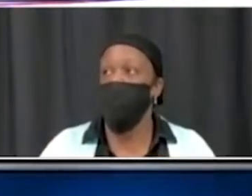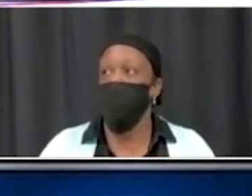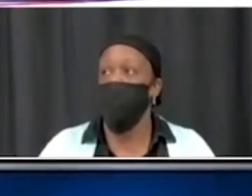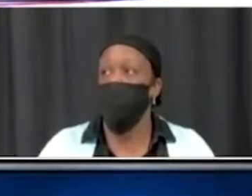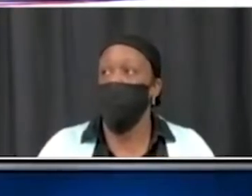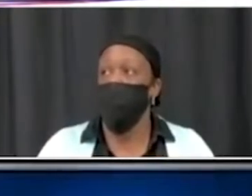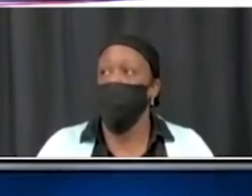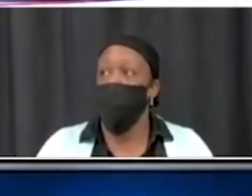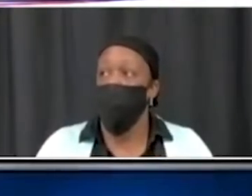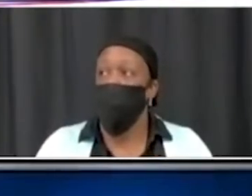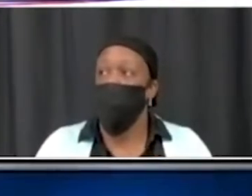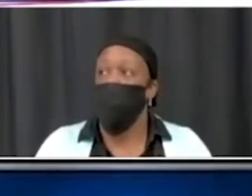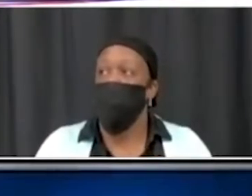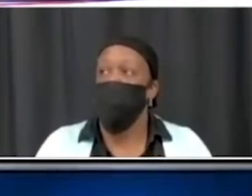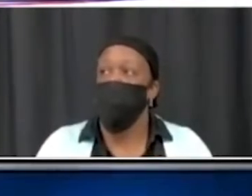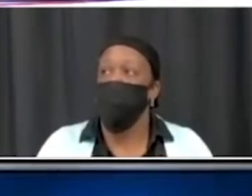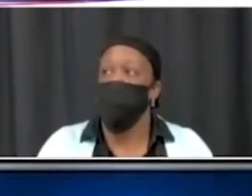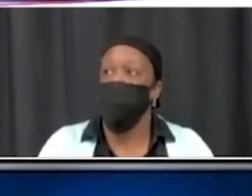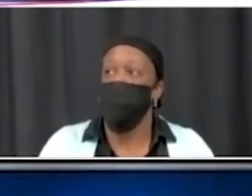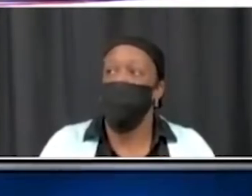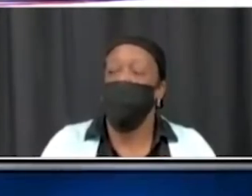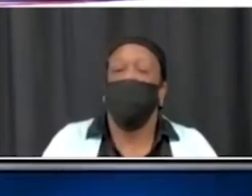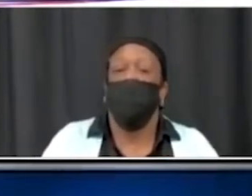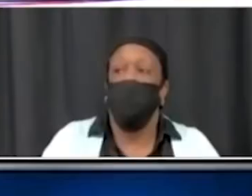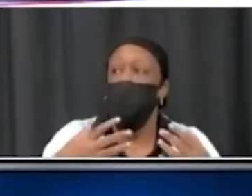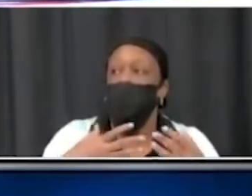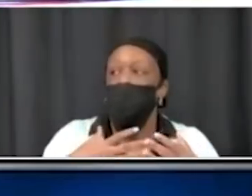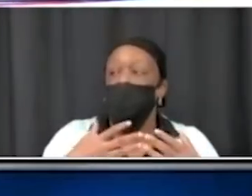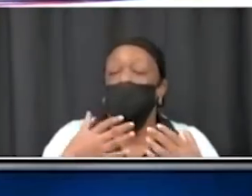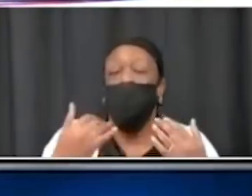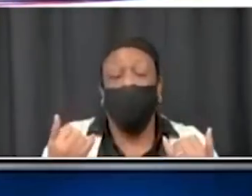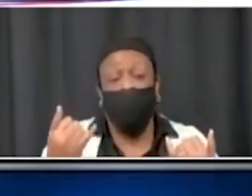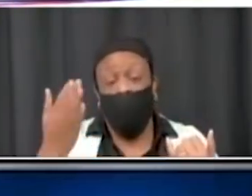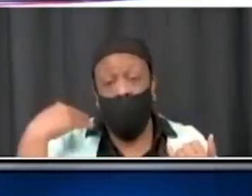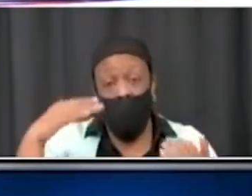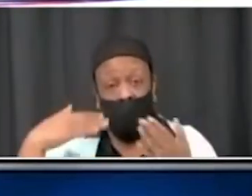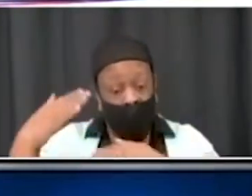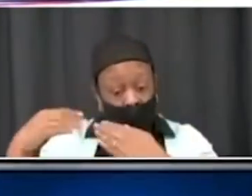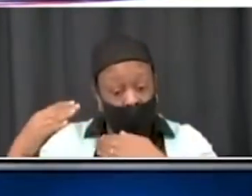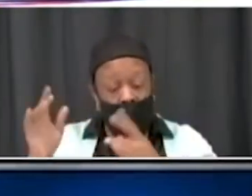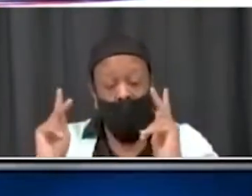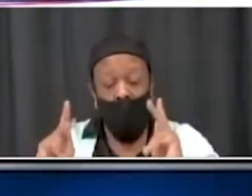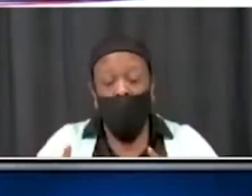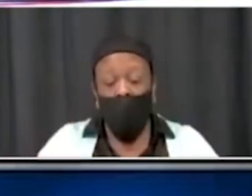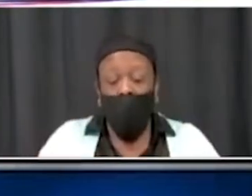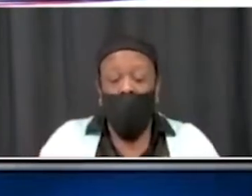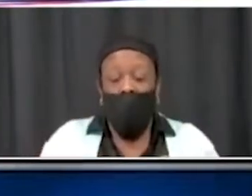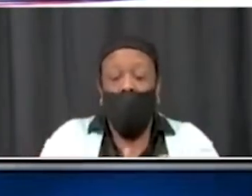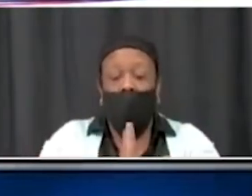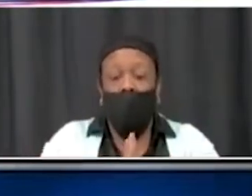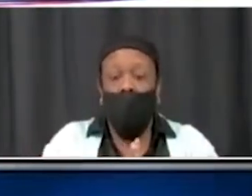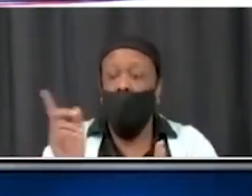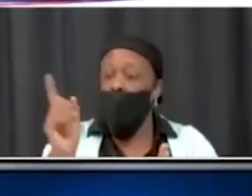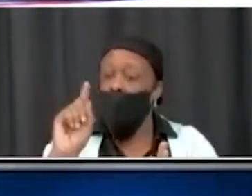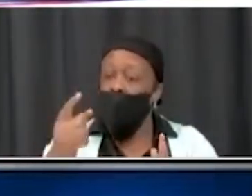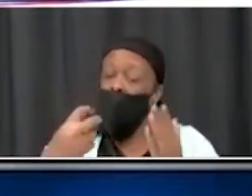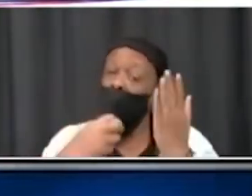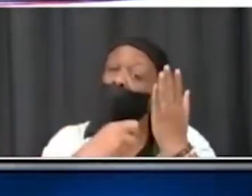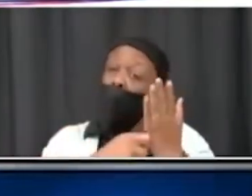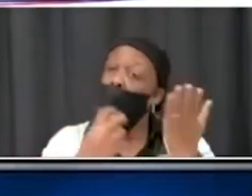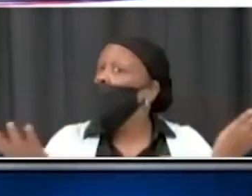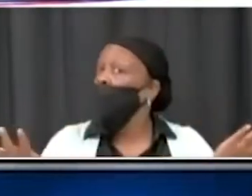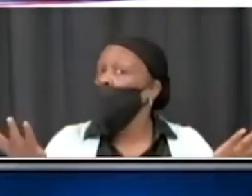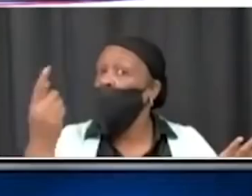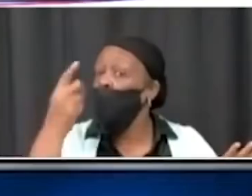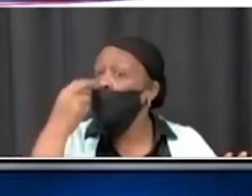asked questions time after time about tickets. I'm pleased to announce that we now have the ticket books on hand. They have